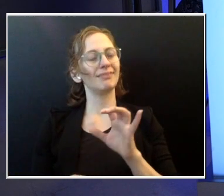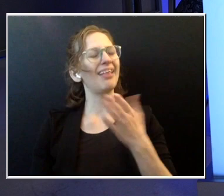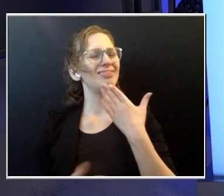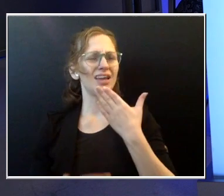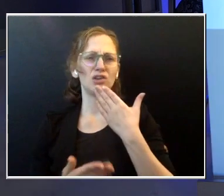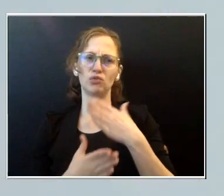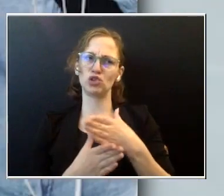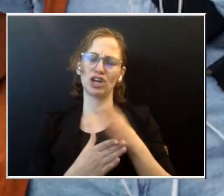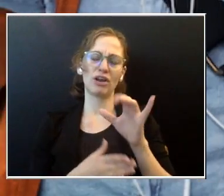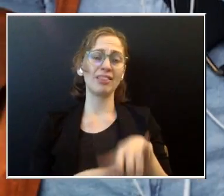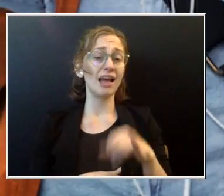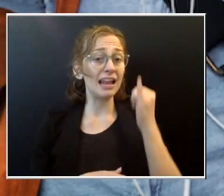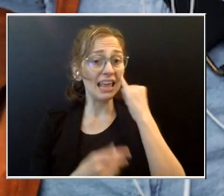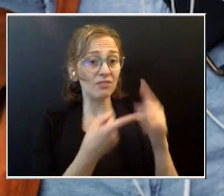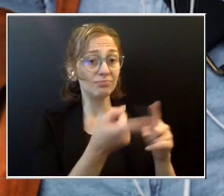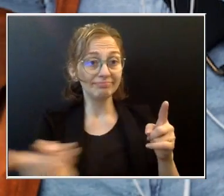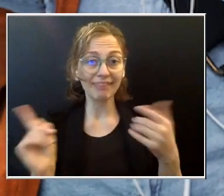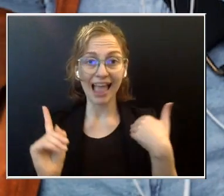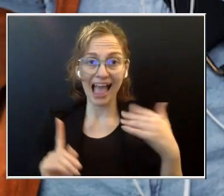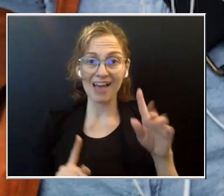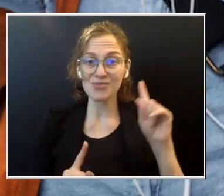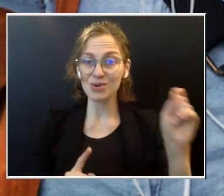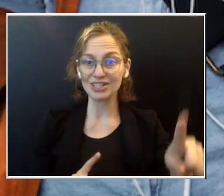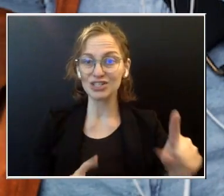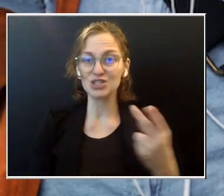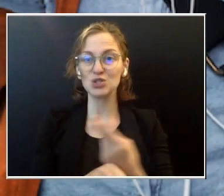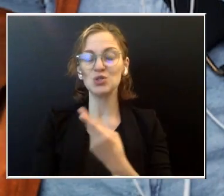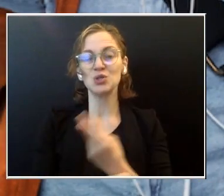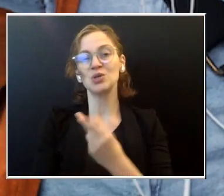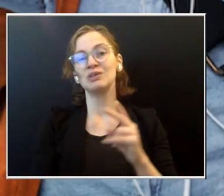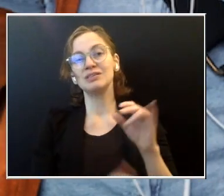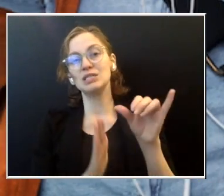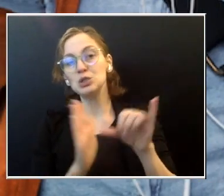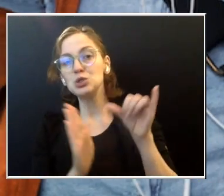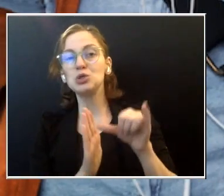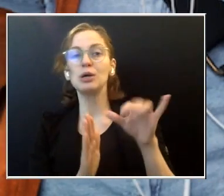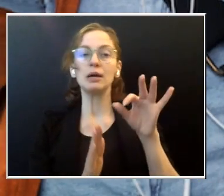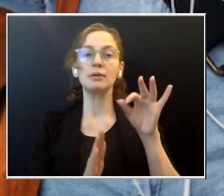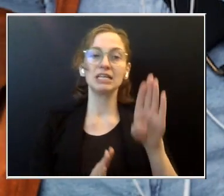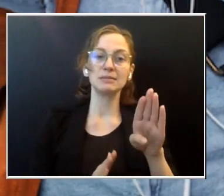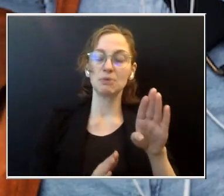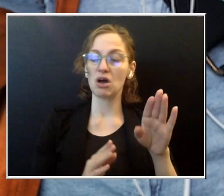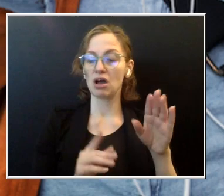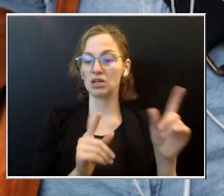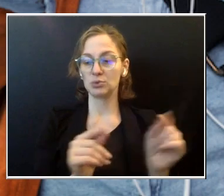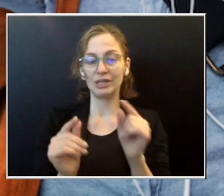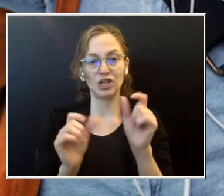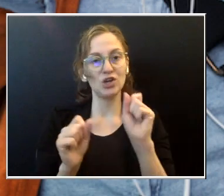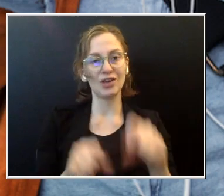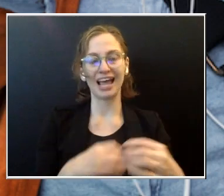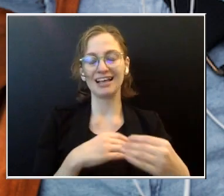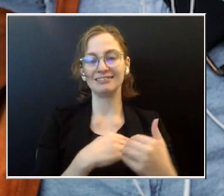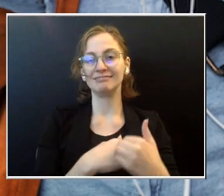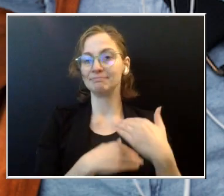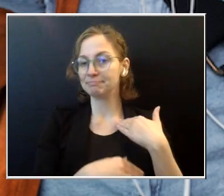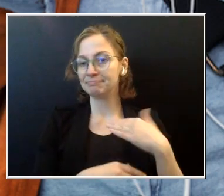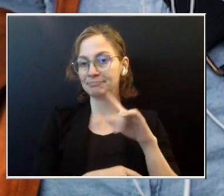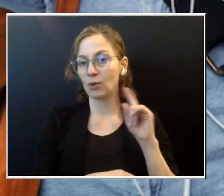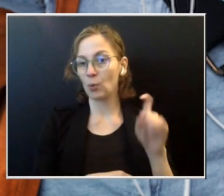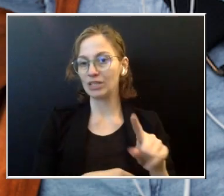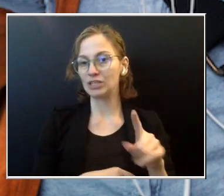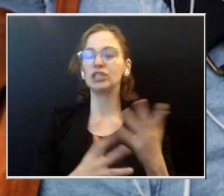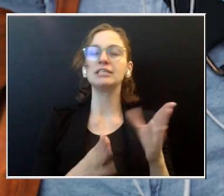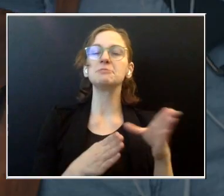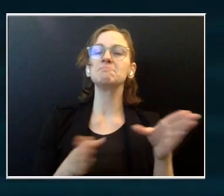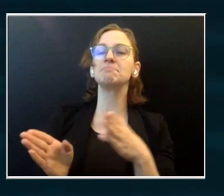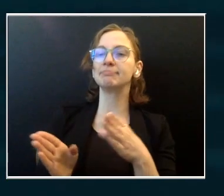use the chat on YouTube or Facebook. You can tweet us or email the Medical News Network. That info is there on your screen. Let's get a quick check on our COVID account with Dr. Dana Hawkinson. Yeah. Good morning.